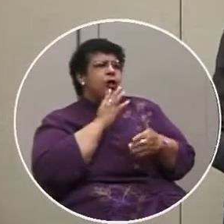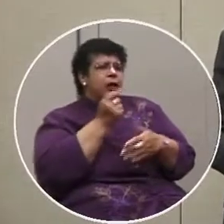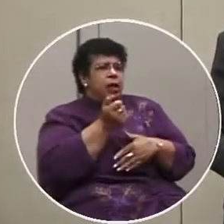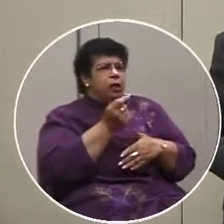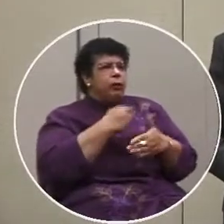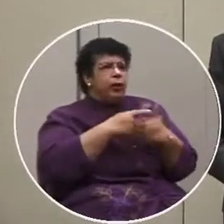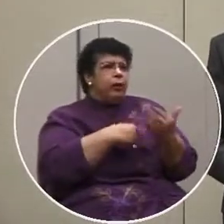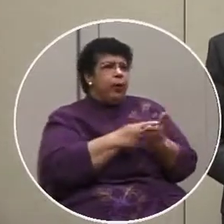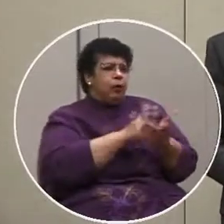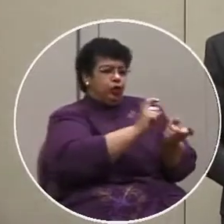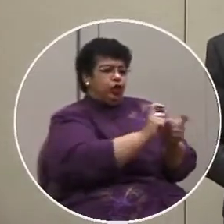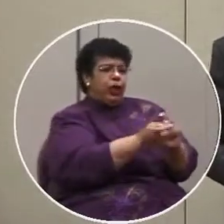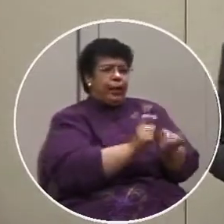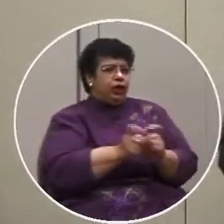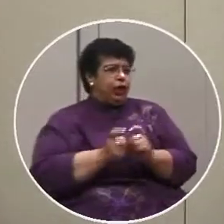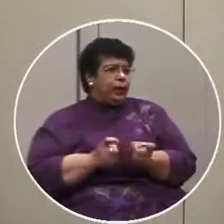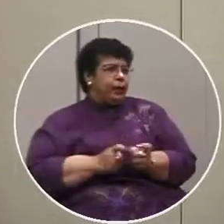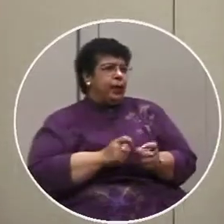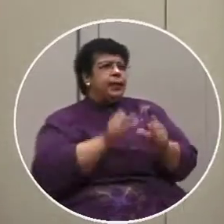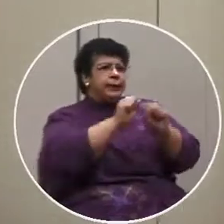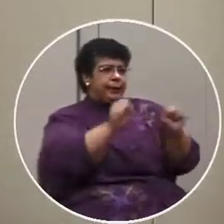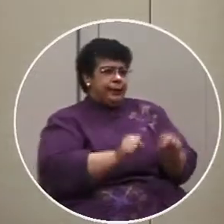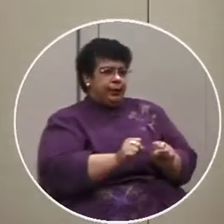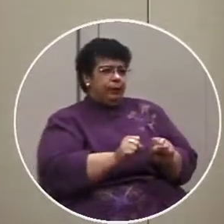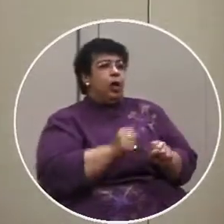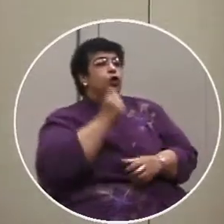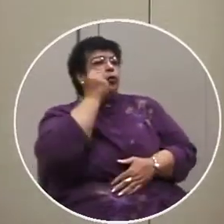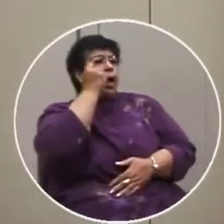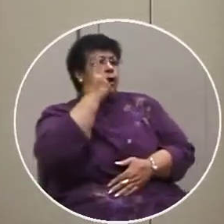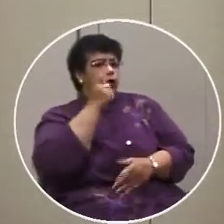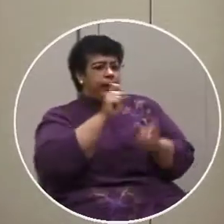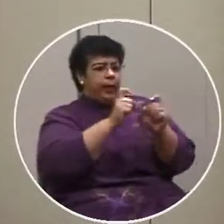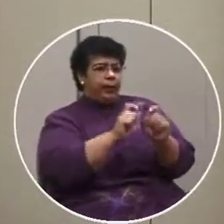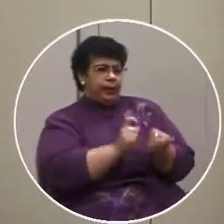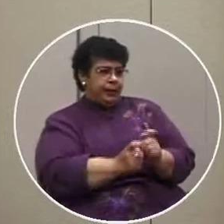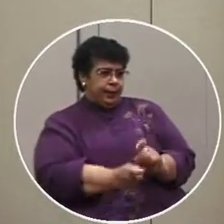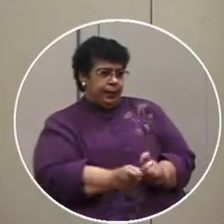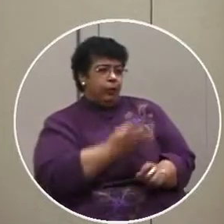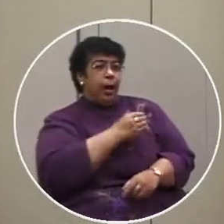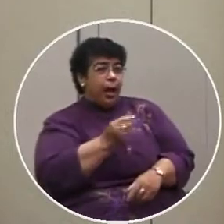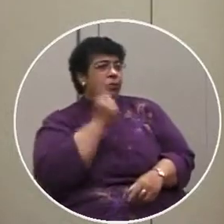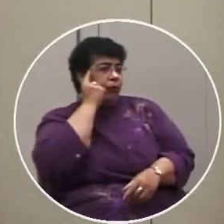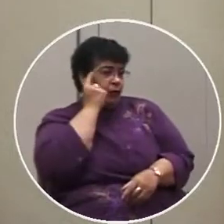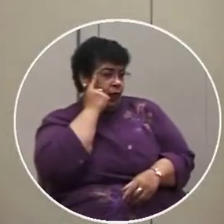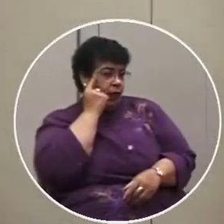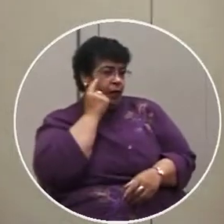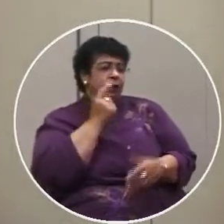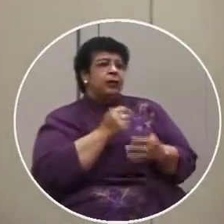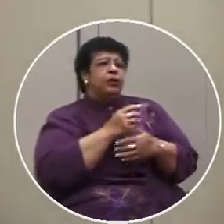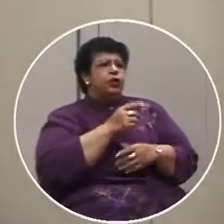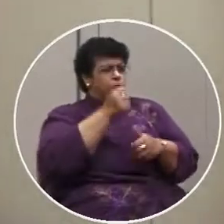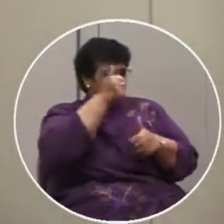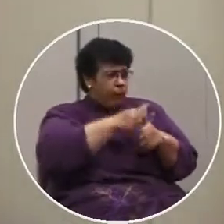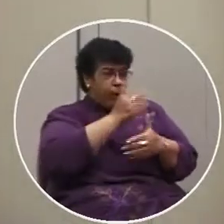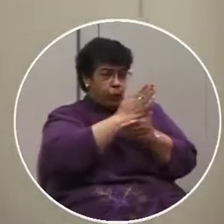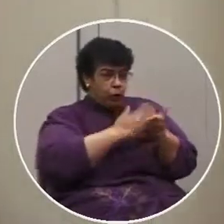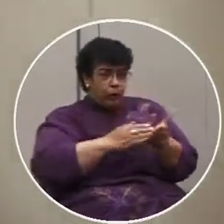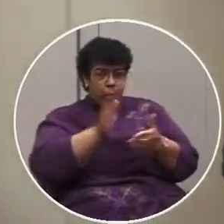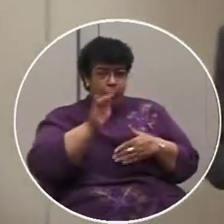of changing systems, understanding systems and systems thinking. Do you remember some of those